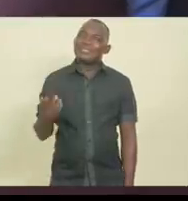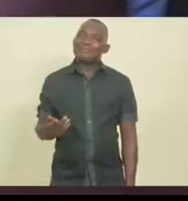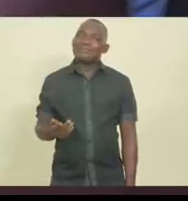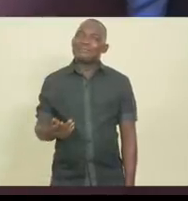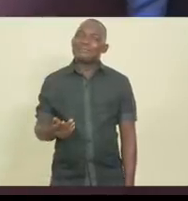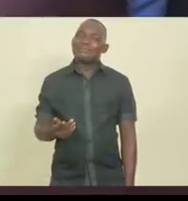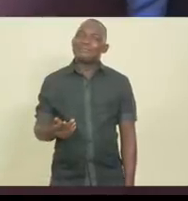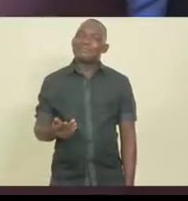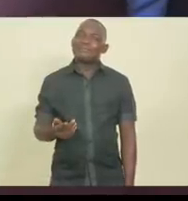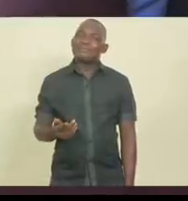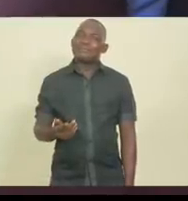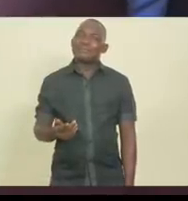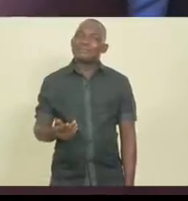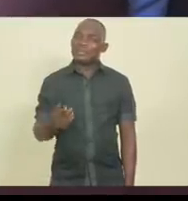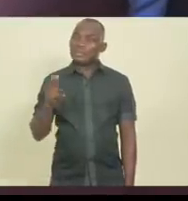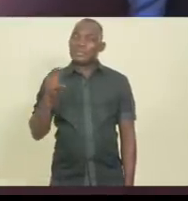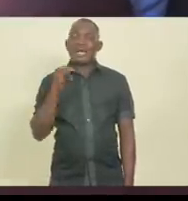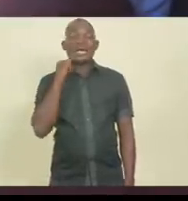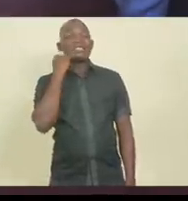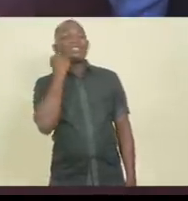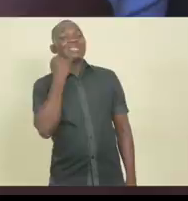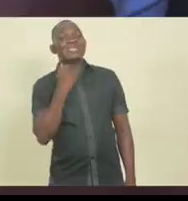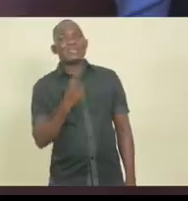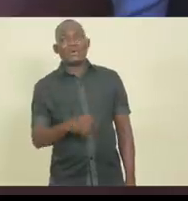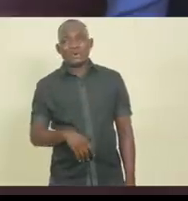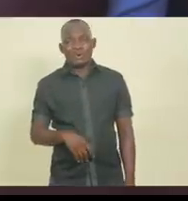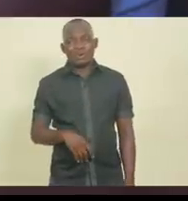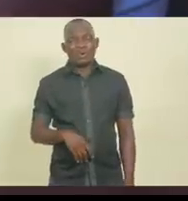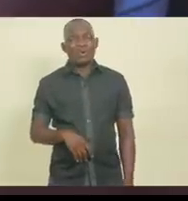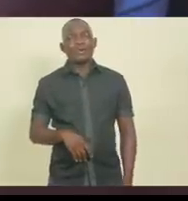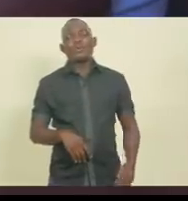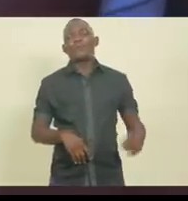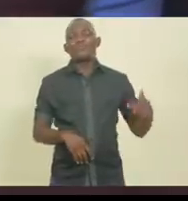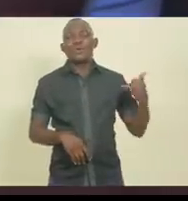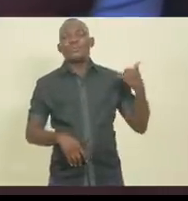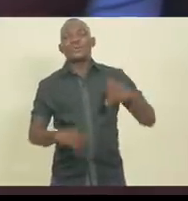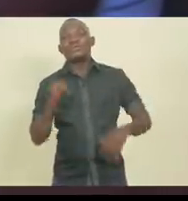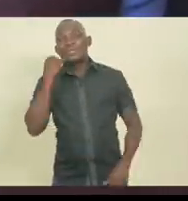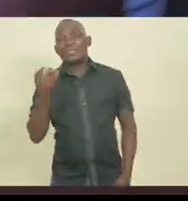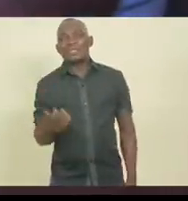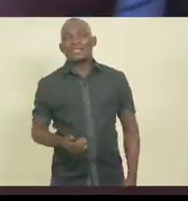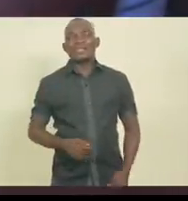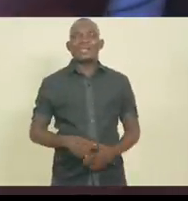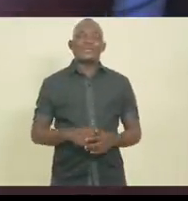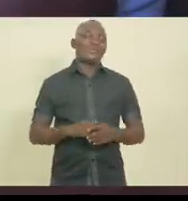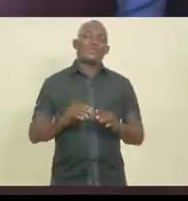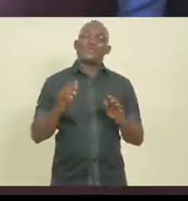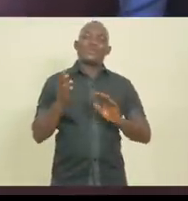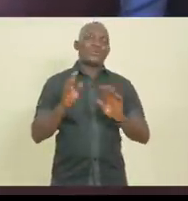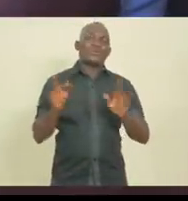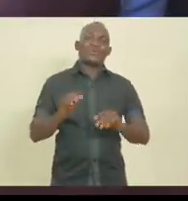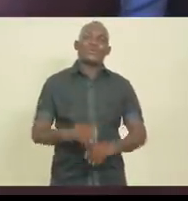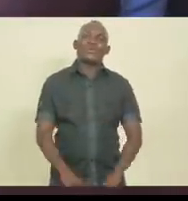jealous. Why are you jealous? See, eventually she's gonna call you mom one of these days. So you just have to just stay used to it.